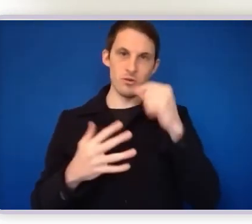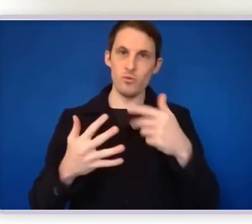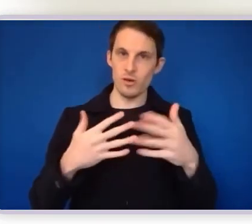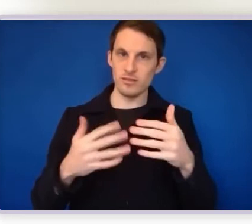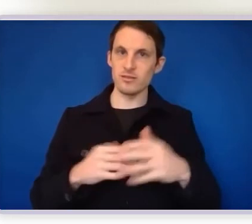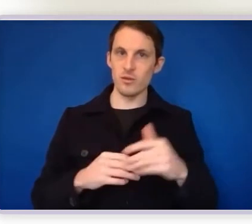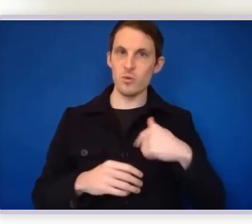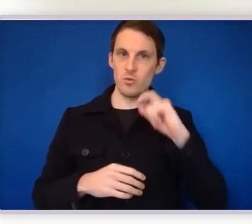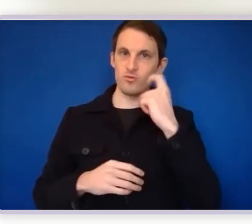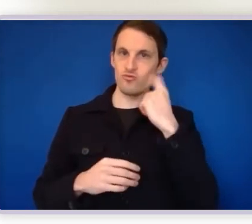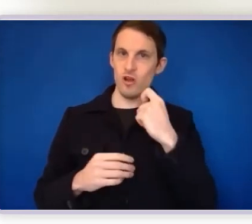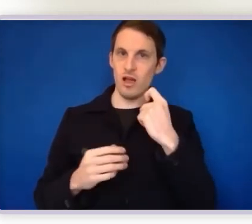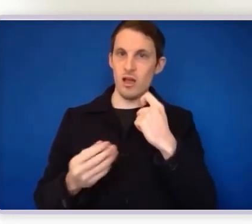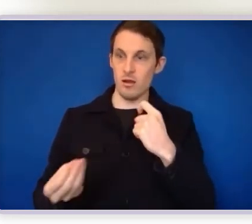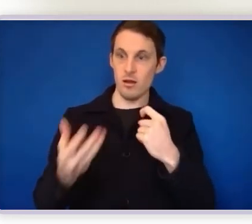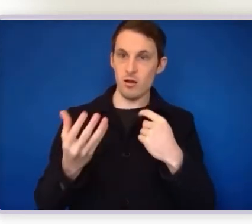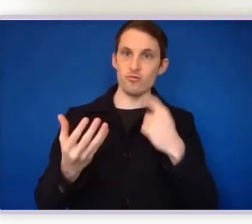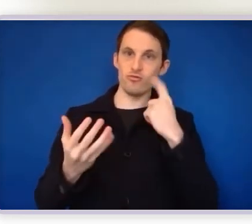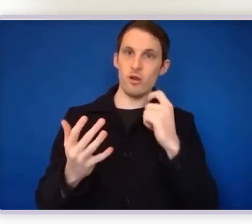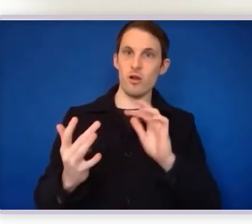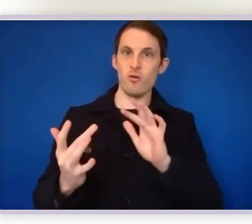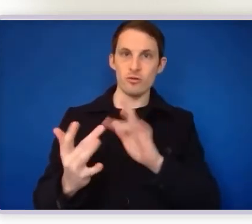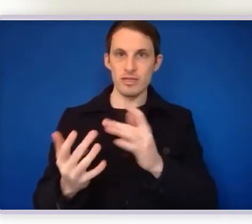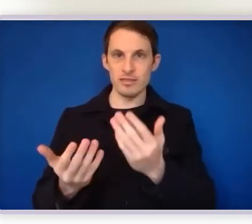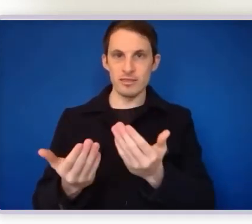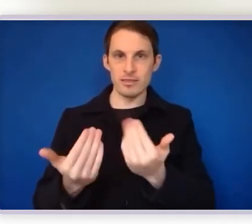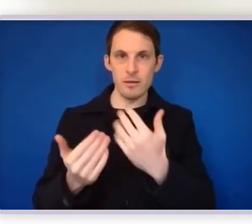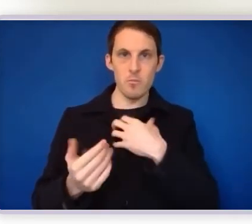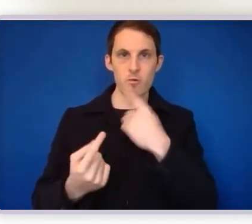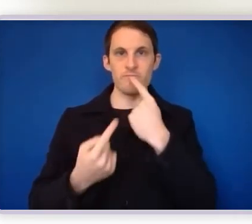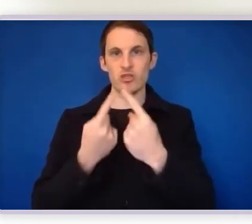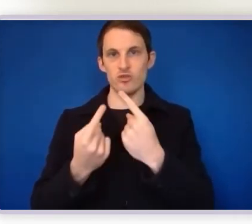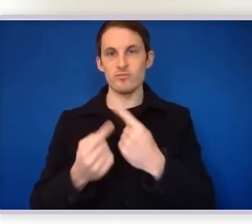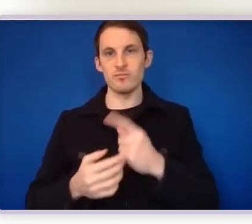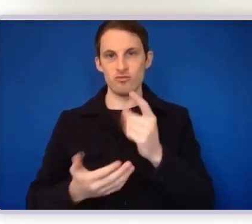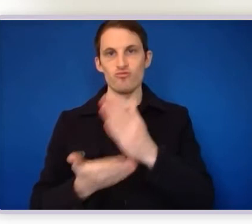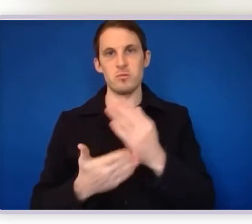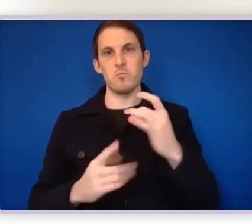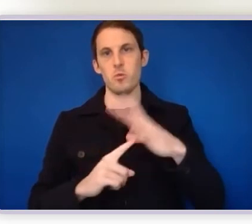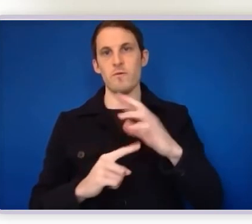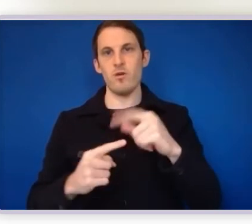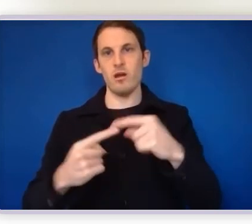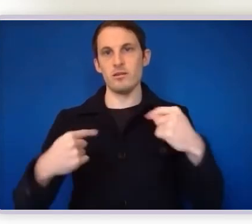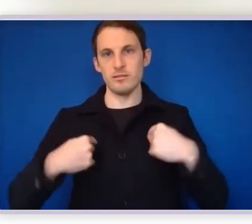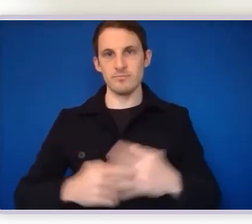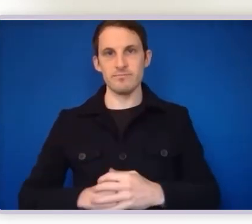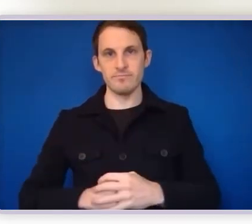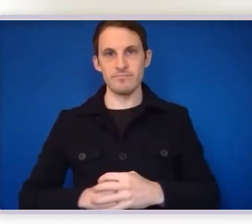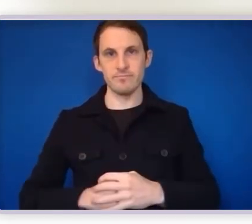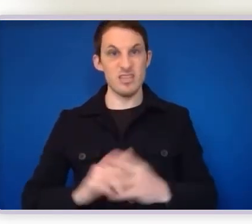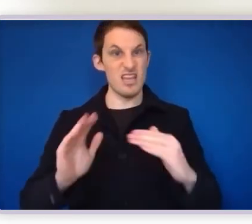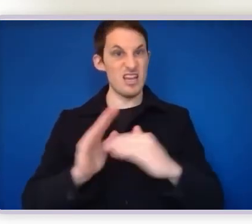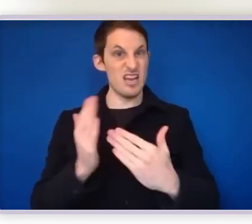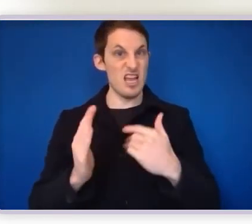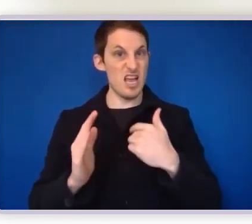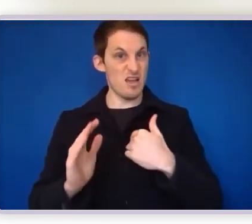in contact with you to gain some more information. That's really important to us. I'm going to leave it there,